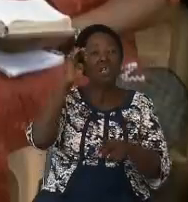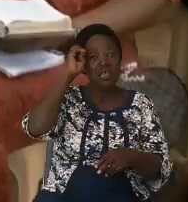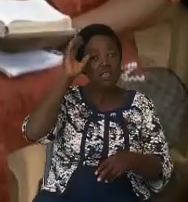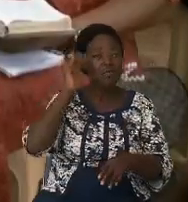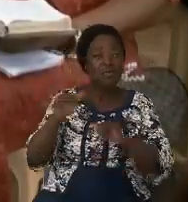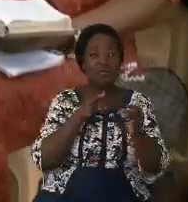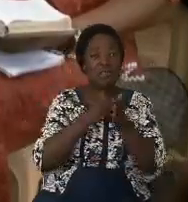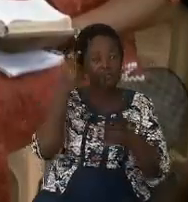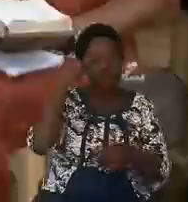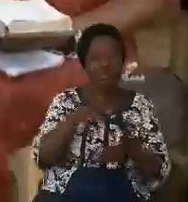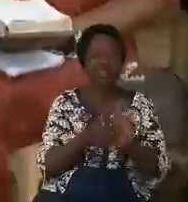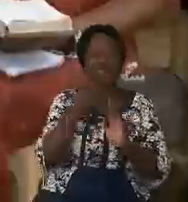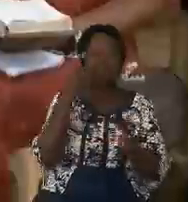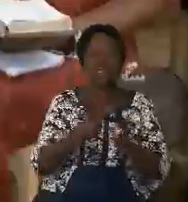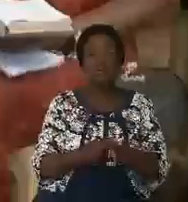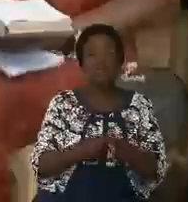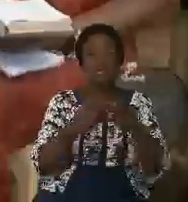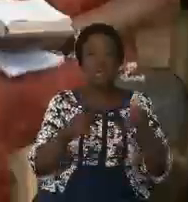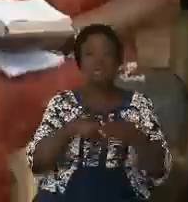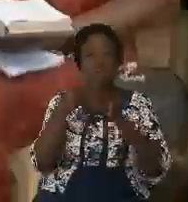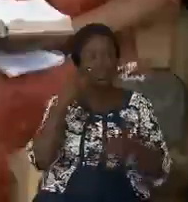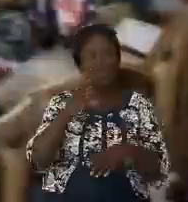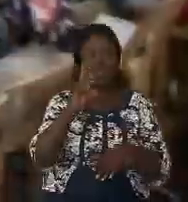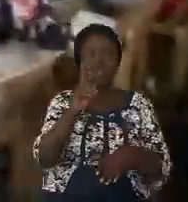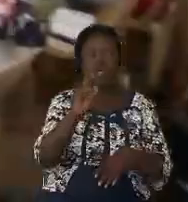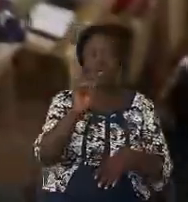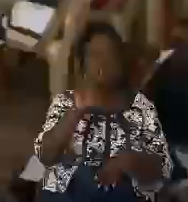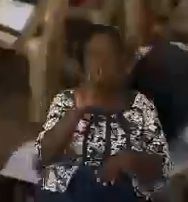you. I said they will do it for you.